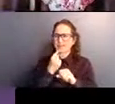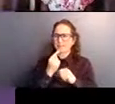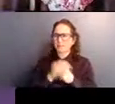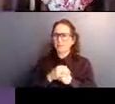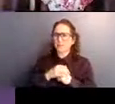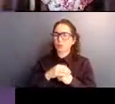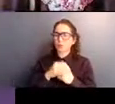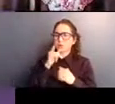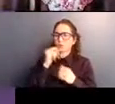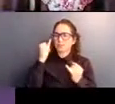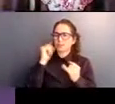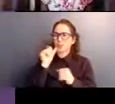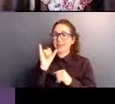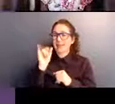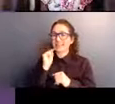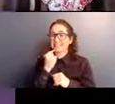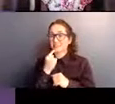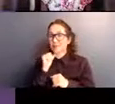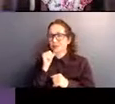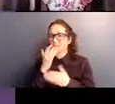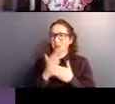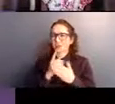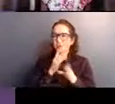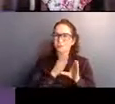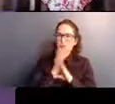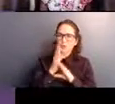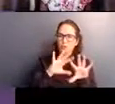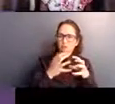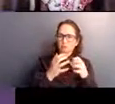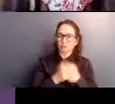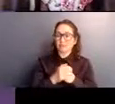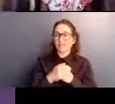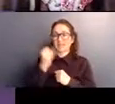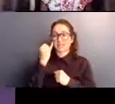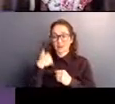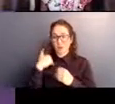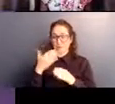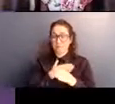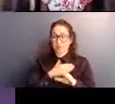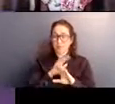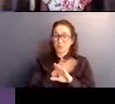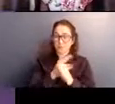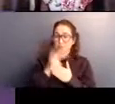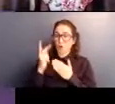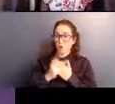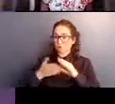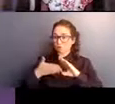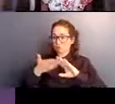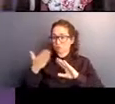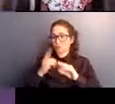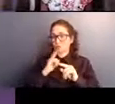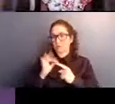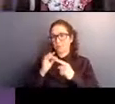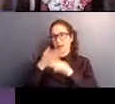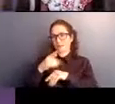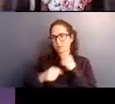serious because they're not part of the majority. If I want my instrumental music program to go, especially after this year we've had in the pandemic,